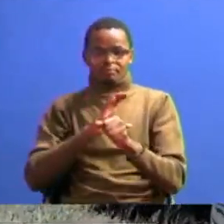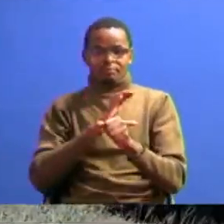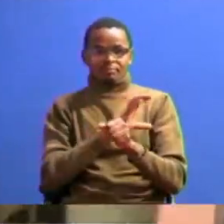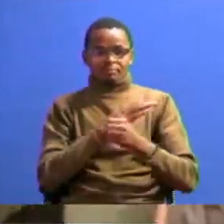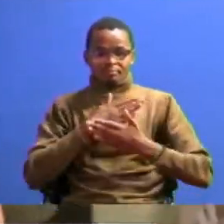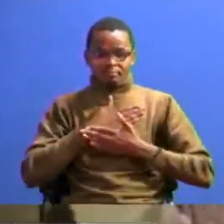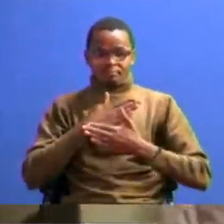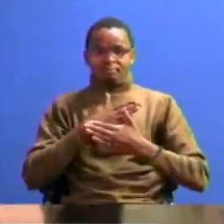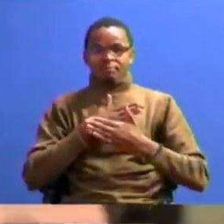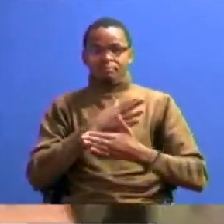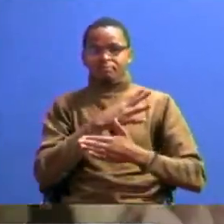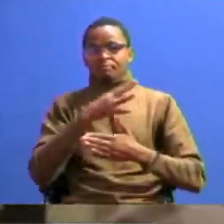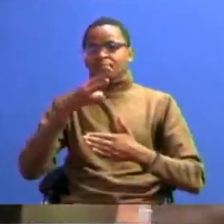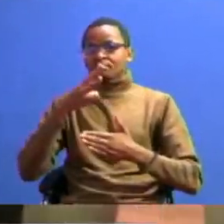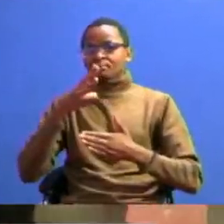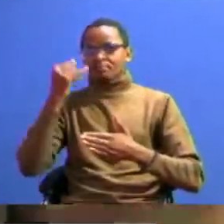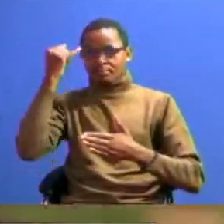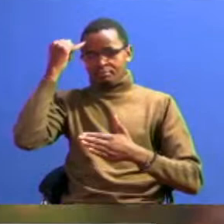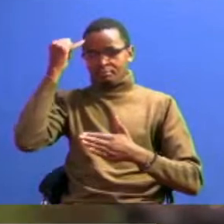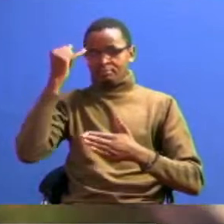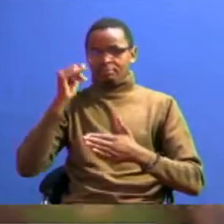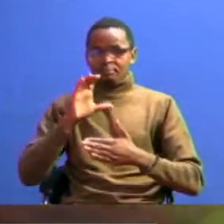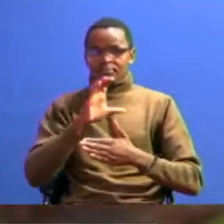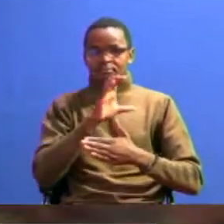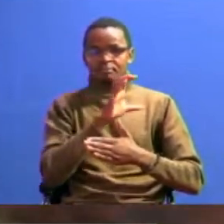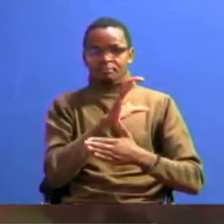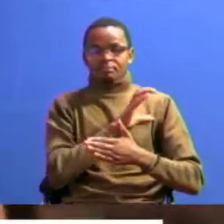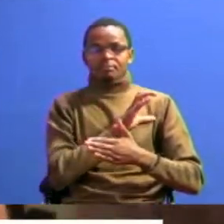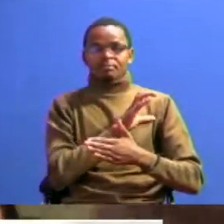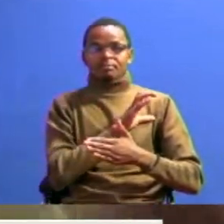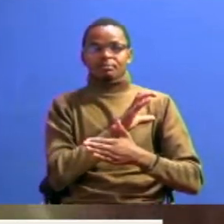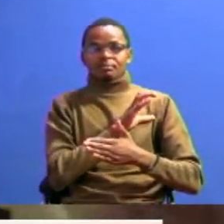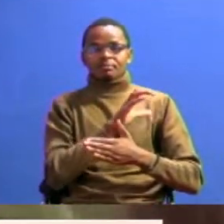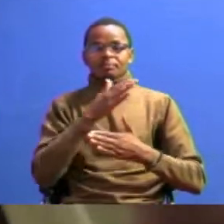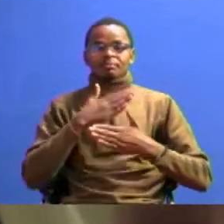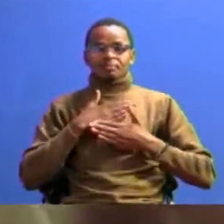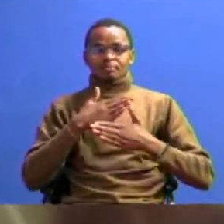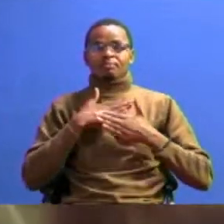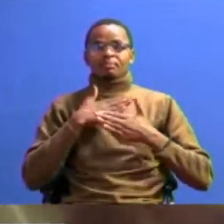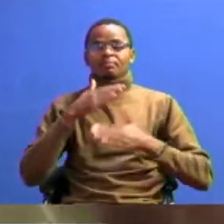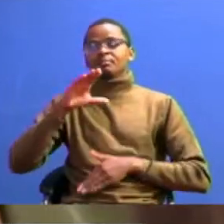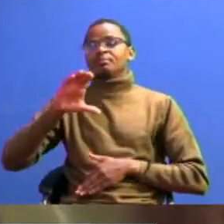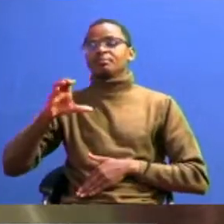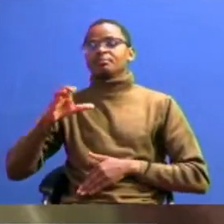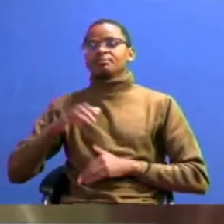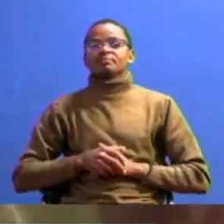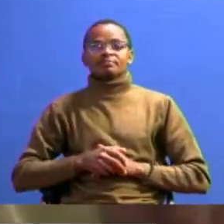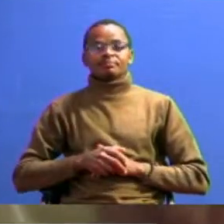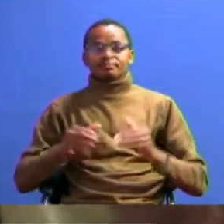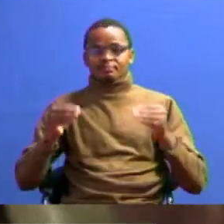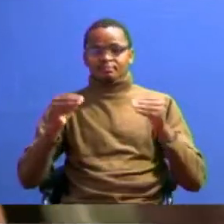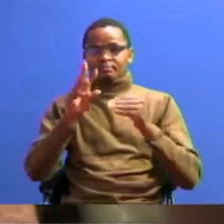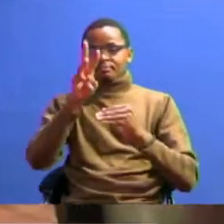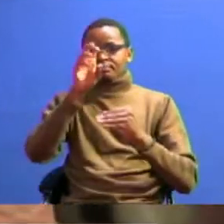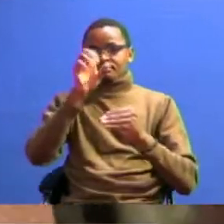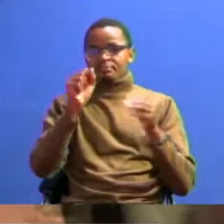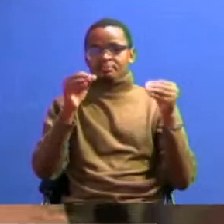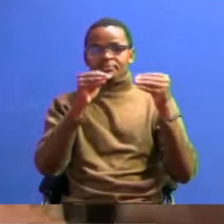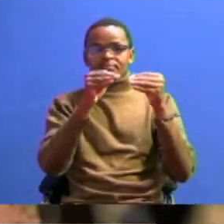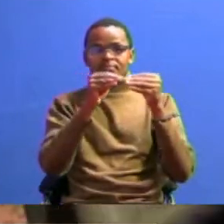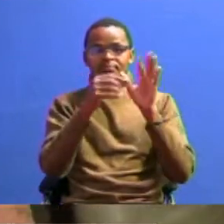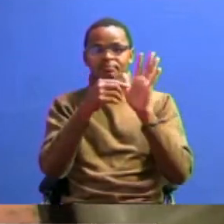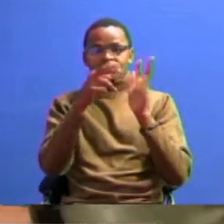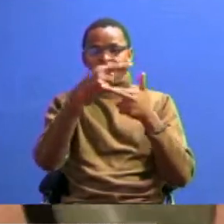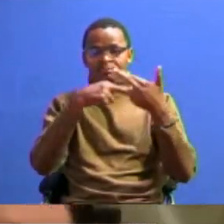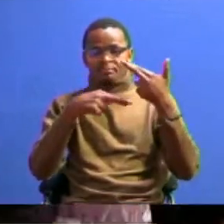County Security and Intelligence Committee at Longewan, Samburu County. The meeting was convened to review